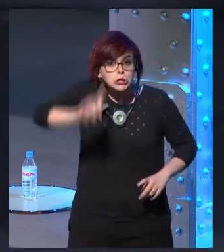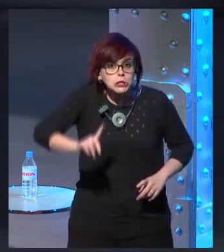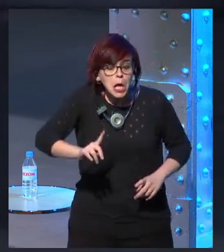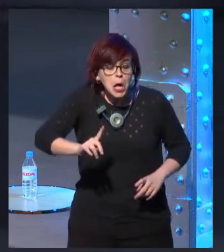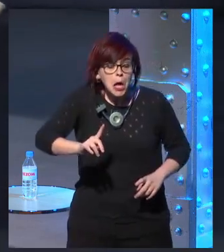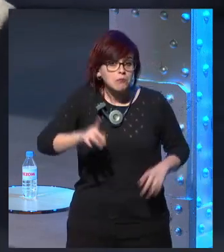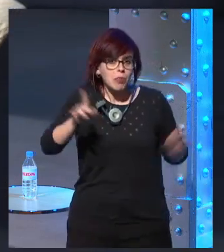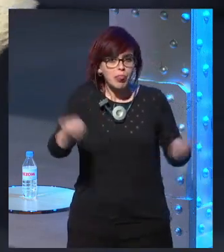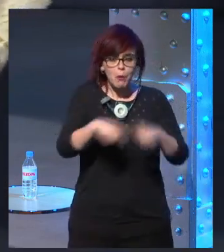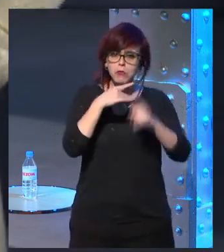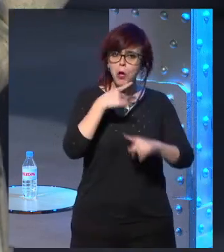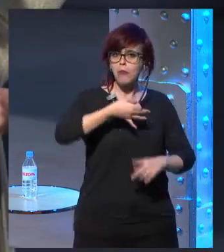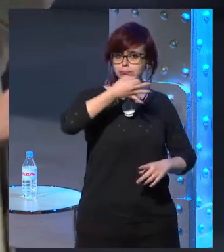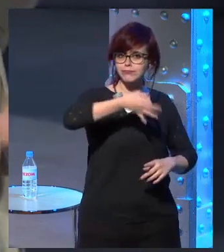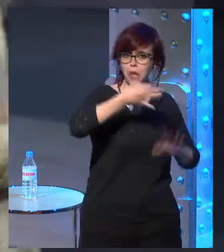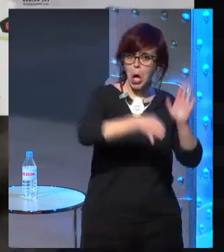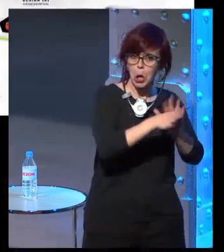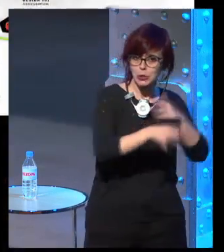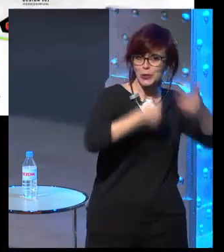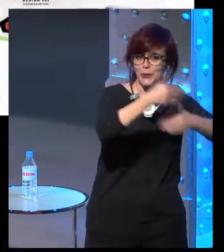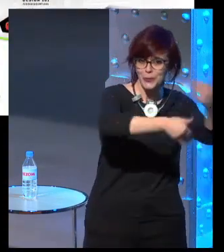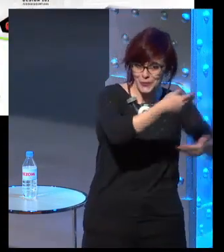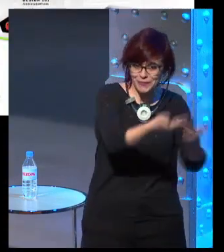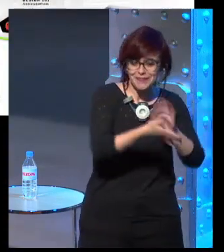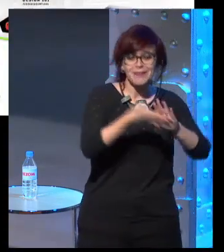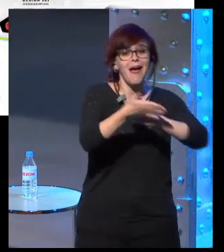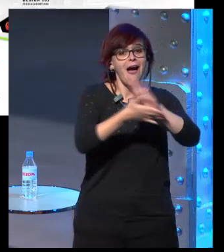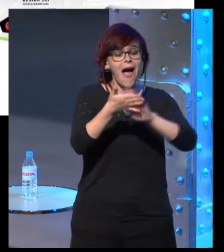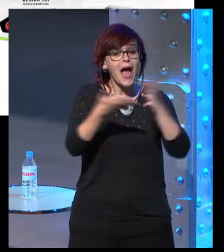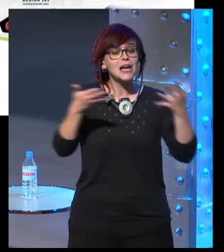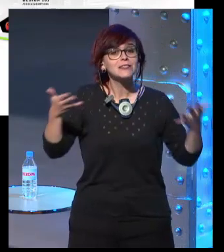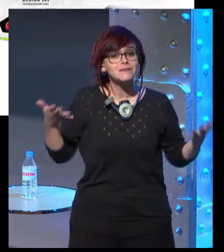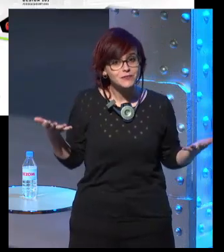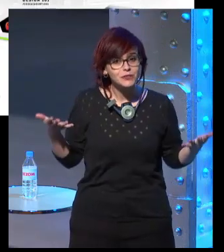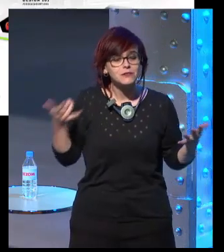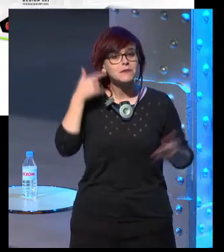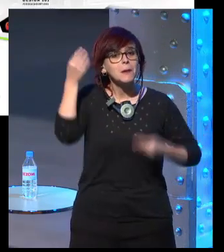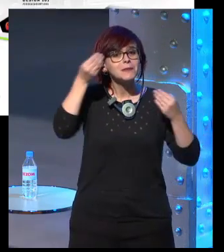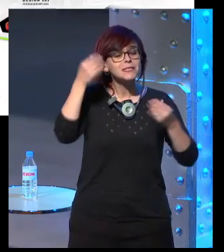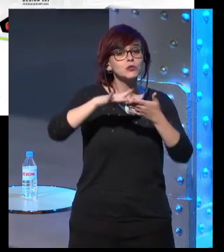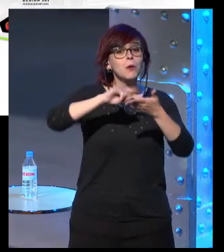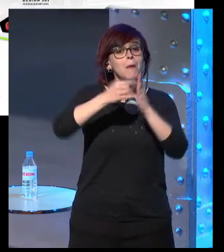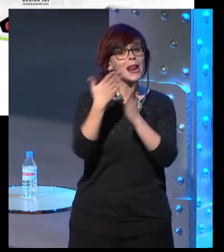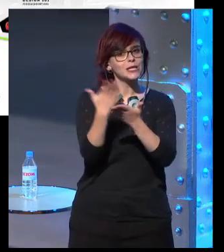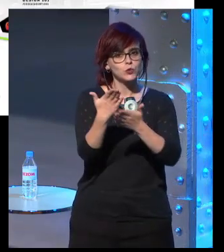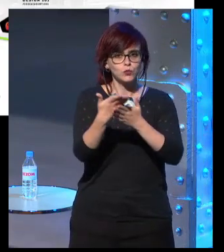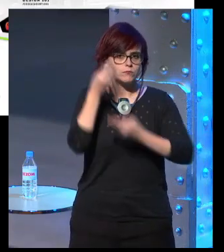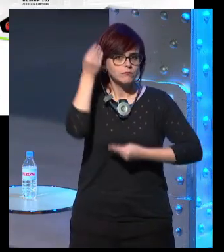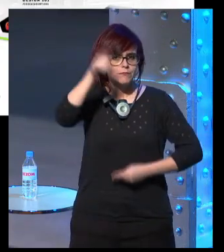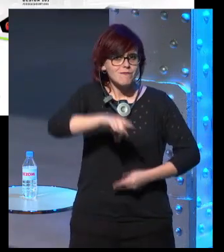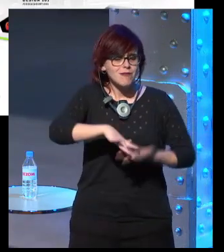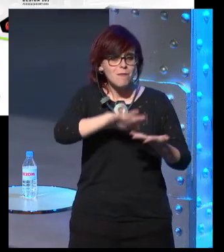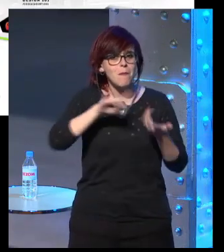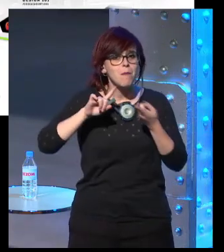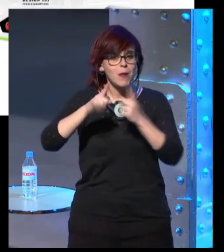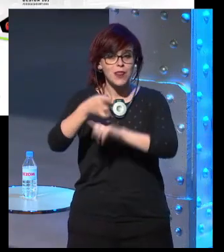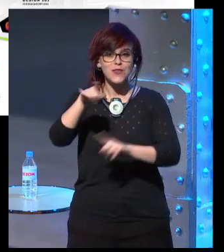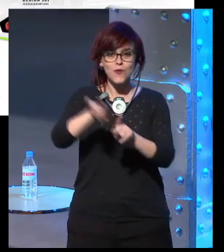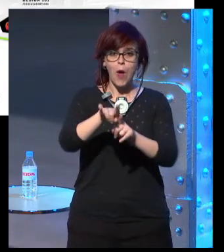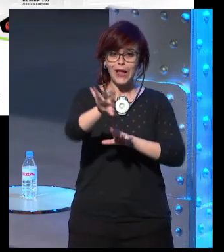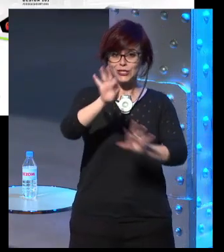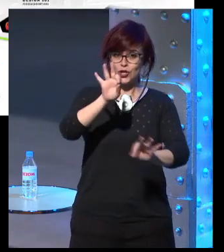We're betting and we're thinking, particularly in our work in LR&G, that curriculum's going to shift to playlists or pathways. And